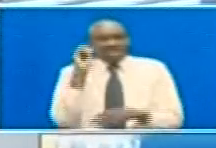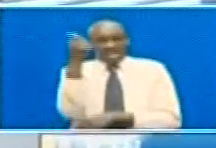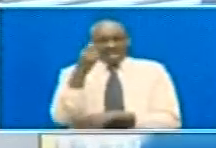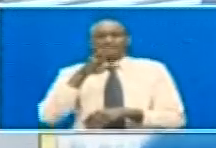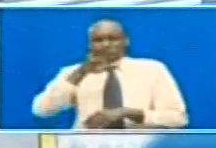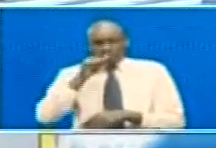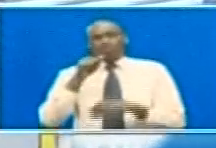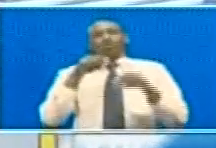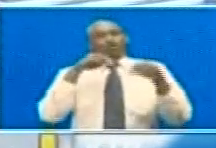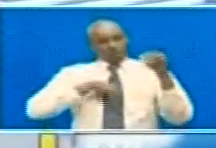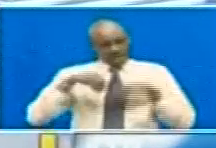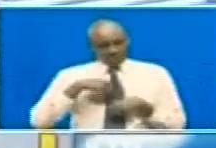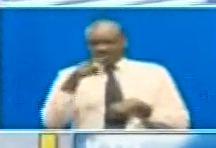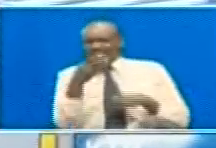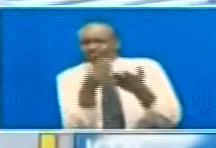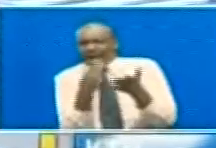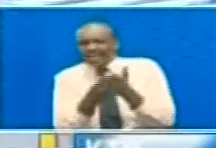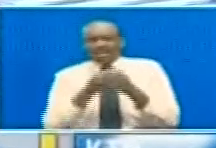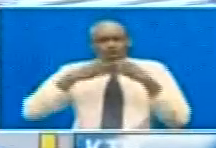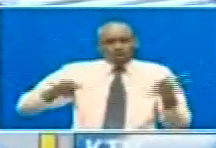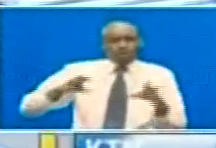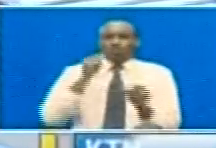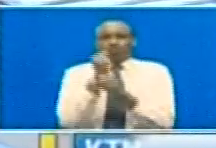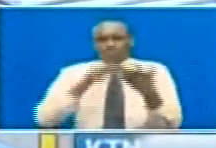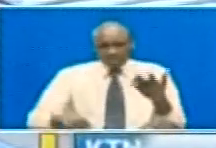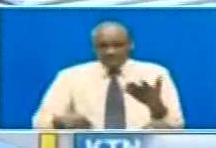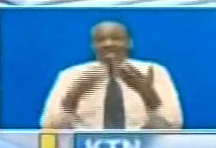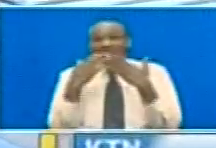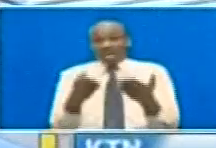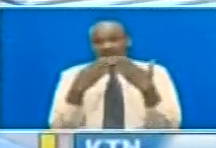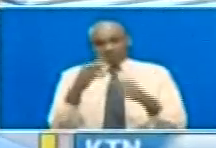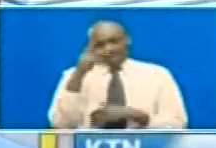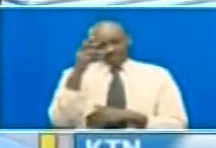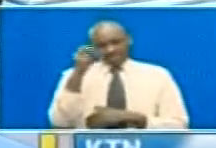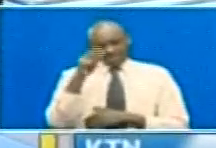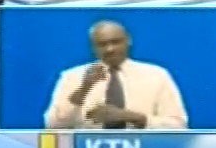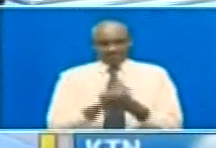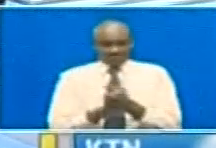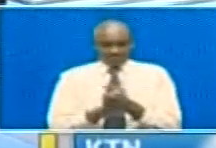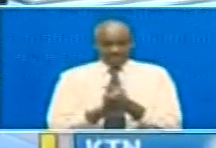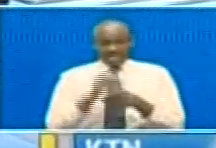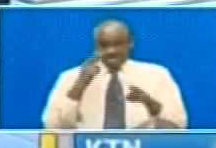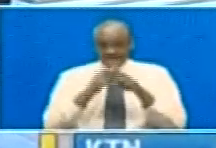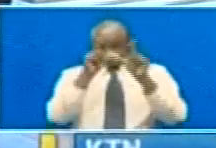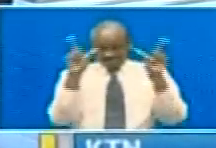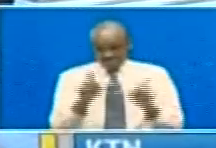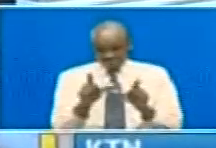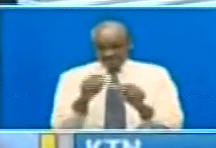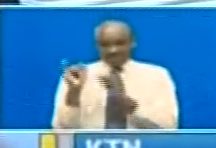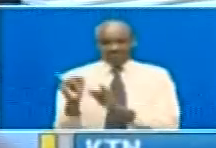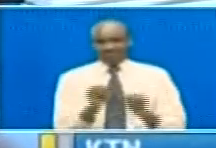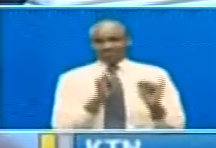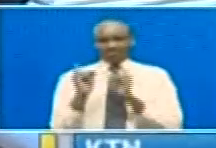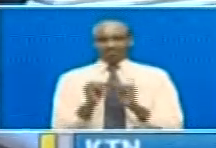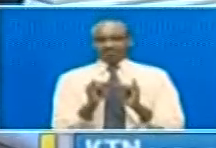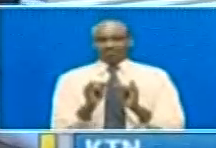Essentially, what can this money do for Kenya? Thank you for joining us on KTN Prime. I'm Linda Ogutu. Let's take a look at our highlights tonight.